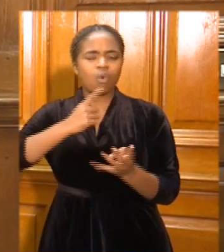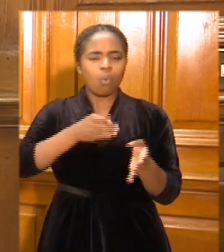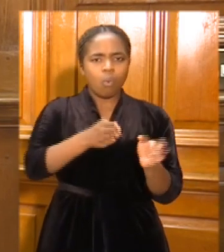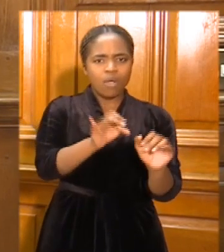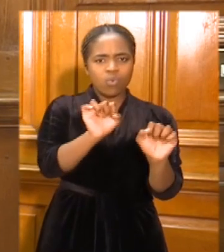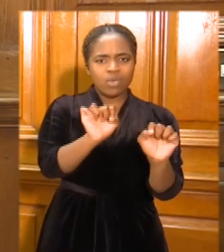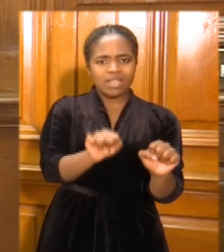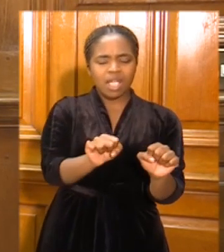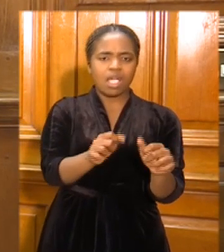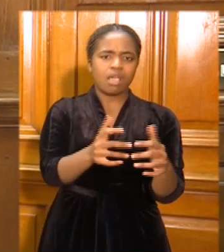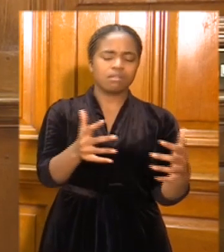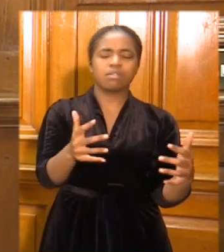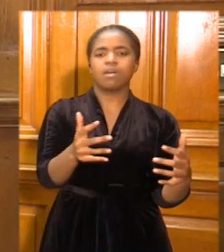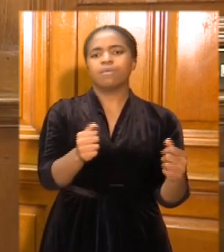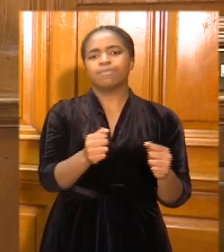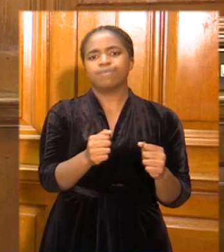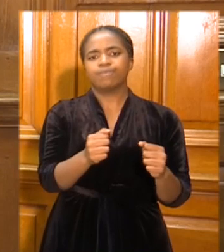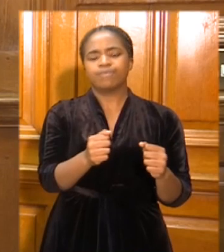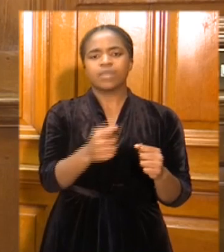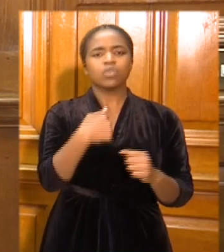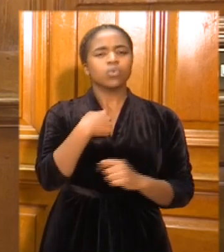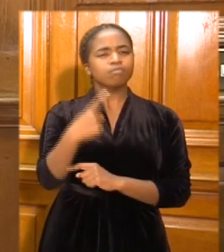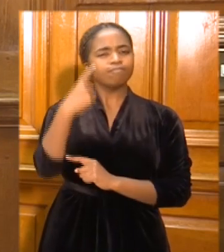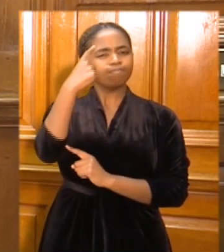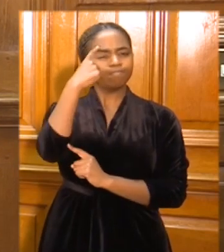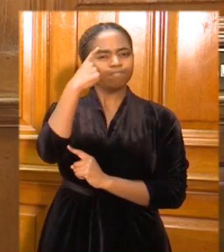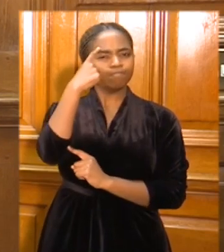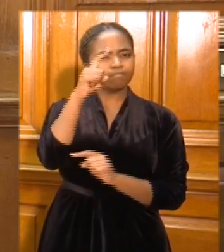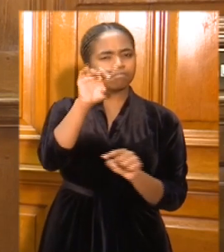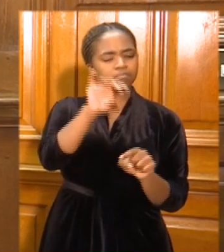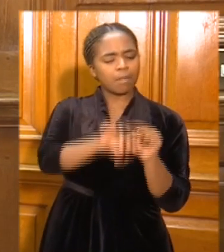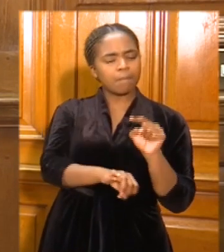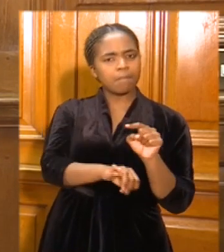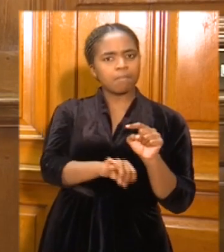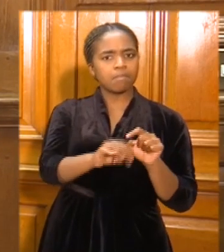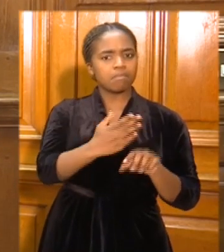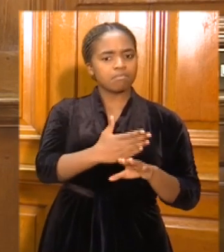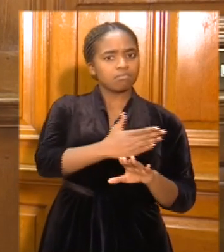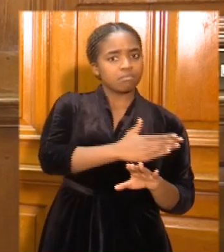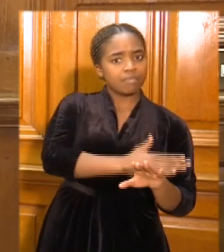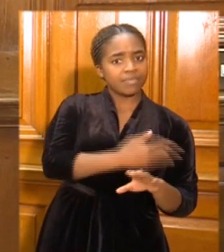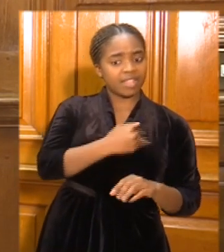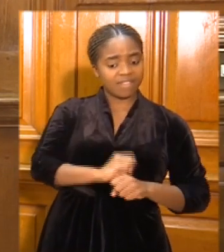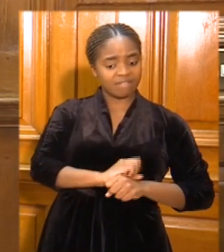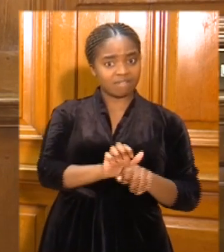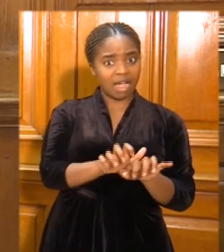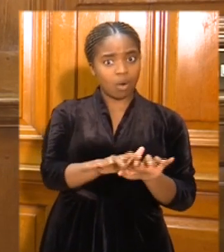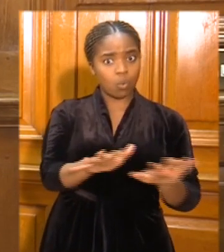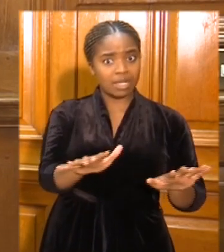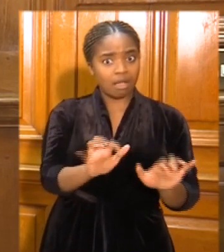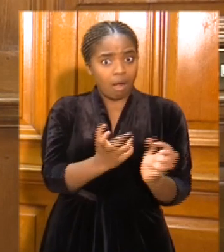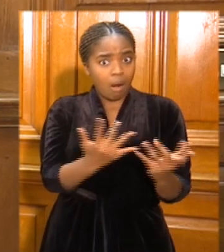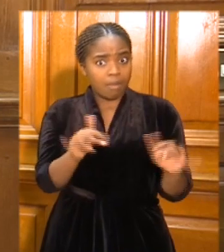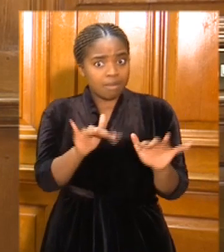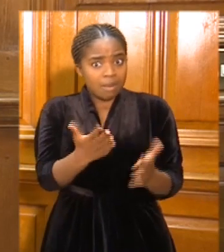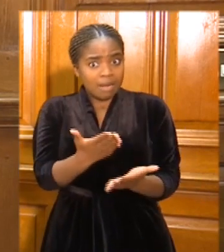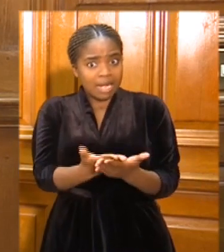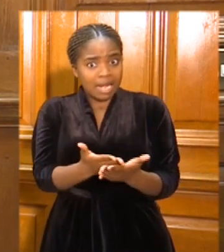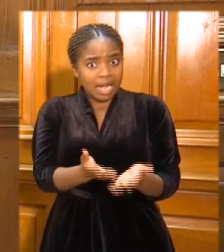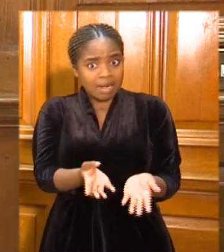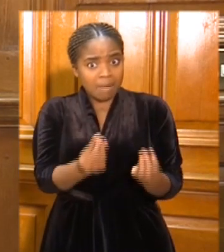model builders to predict the trajectory of the virus and to help inform our